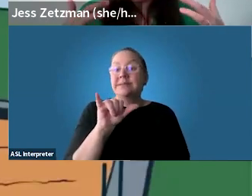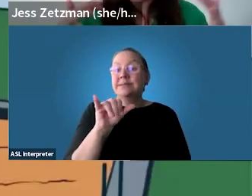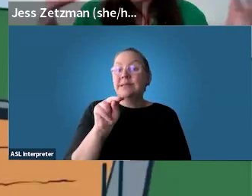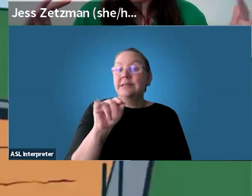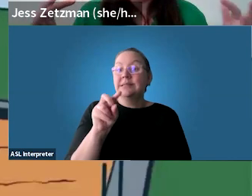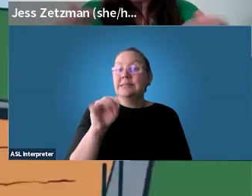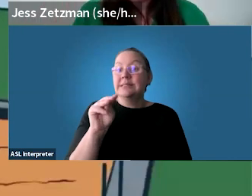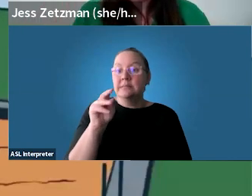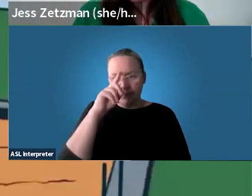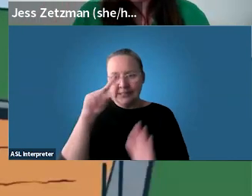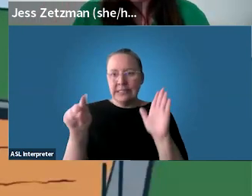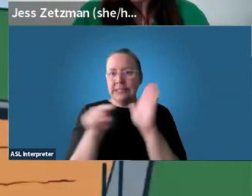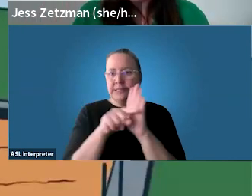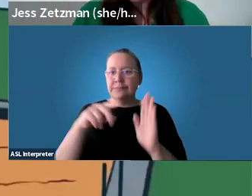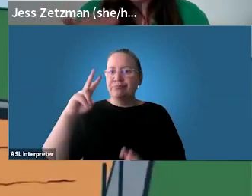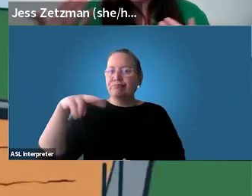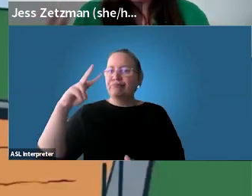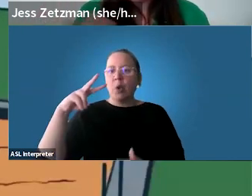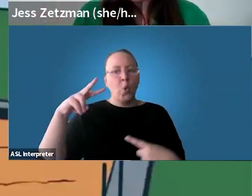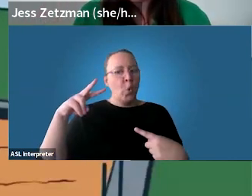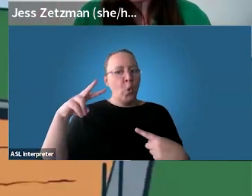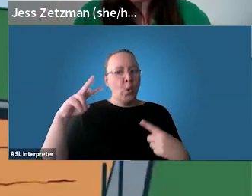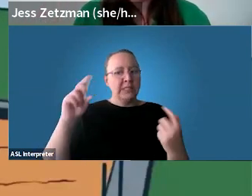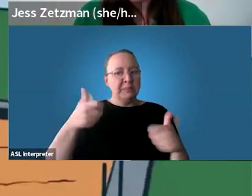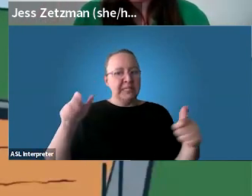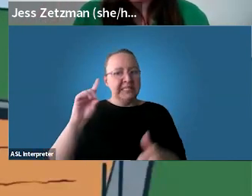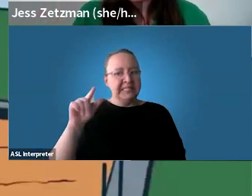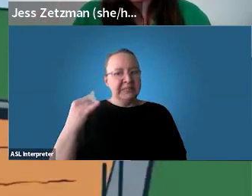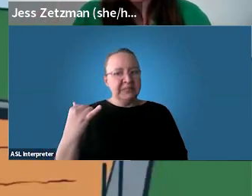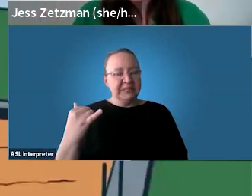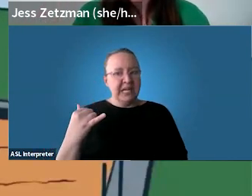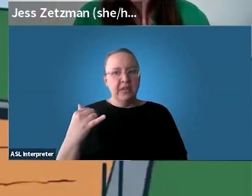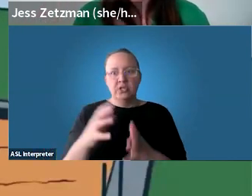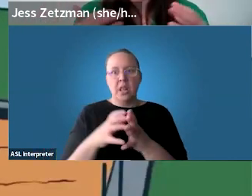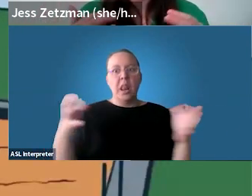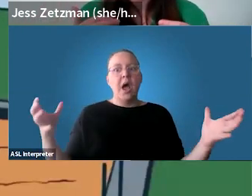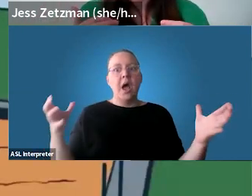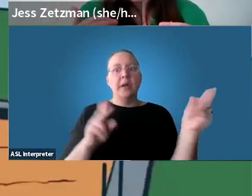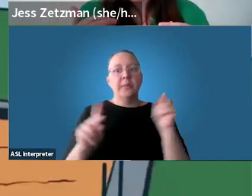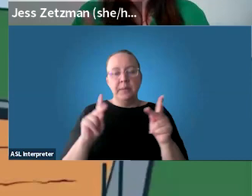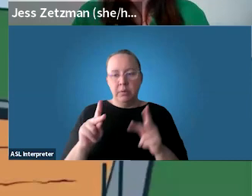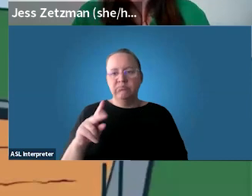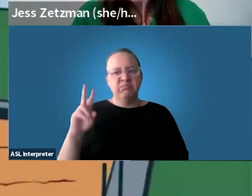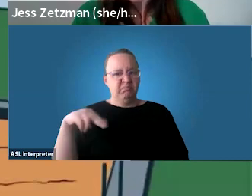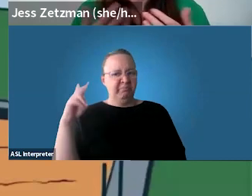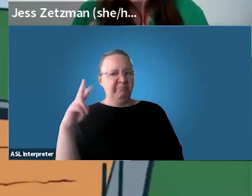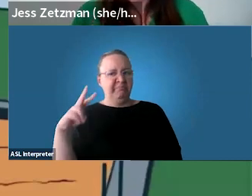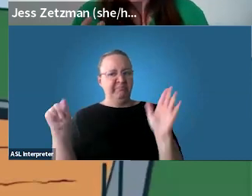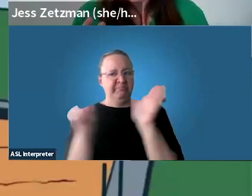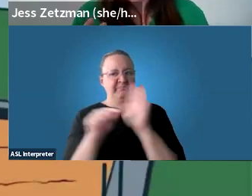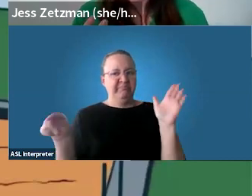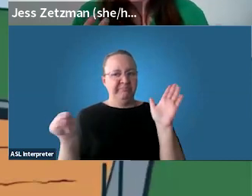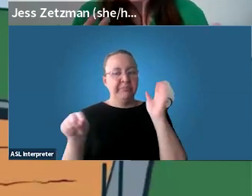an all-time high. Trevor was just talking about the hope gap. How is it that people